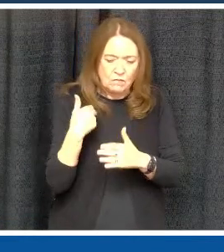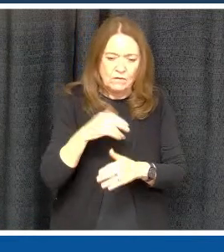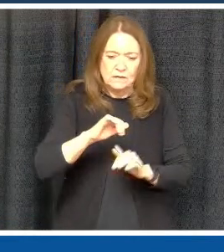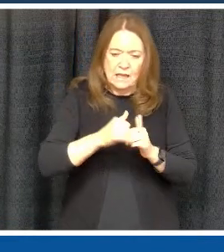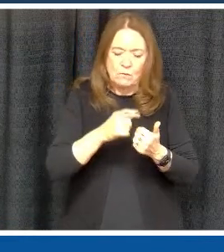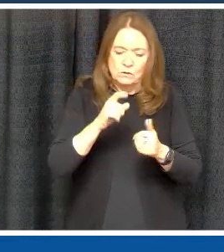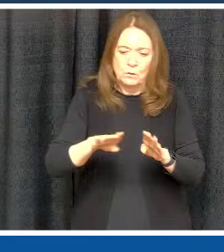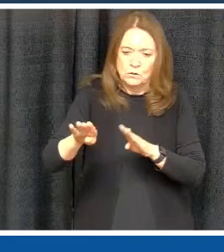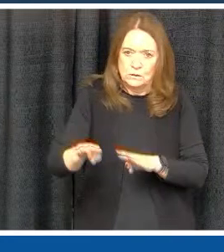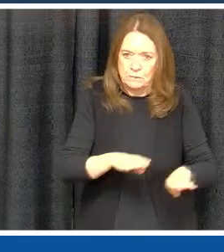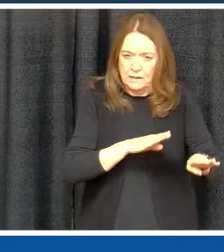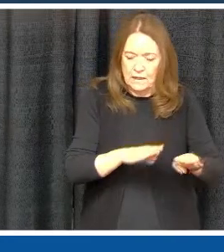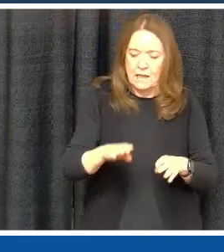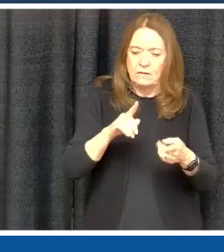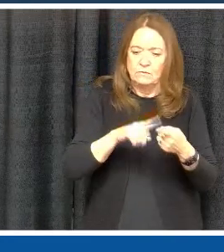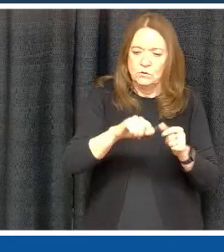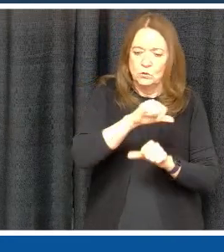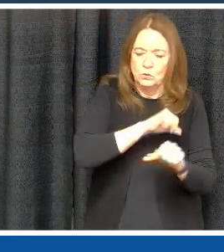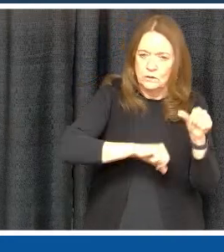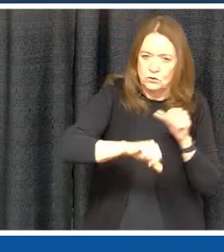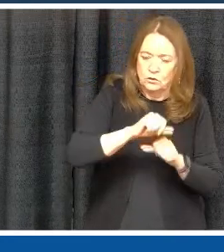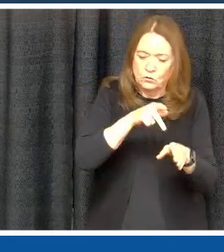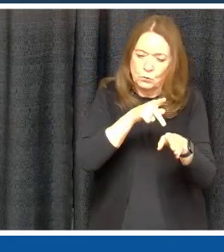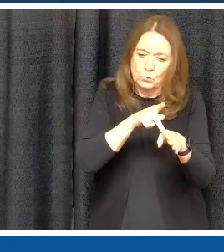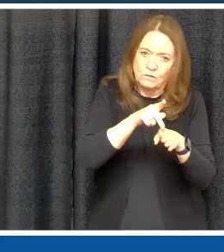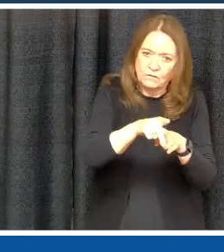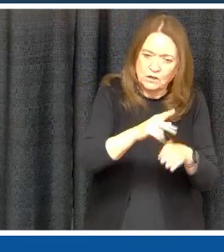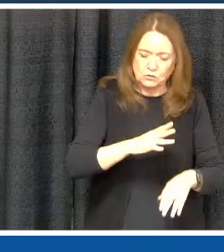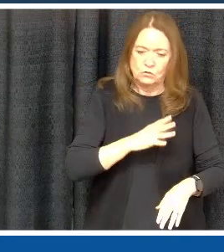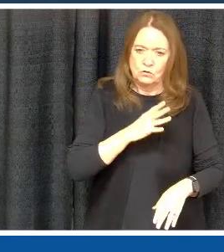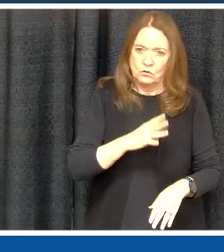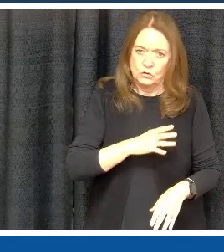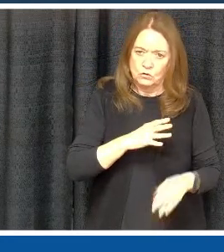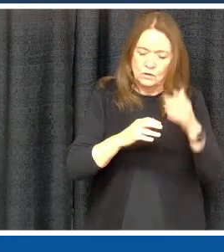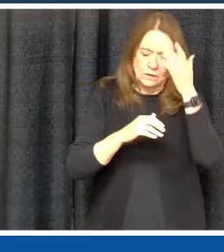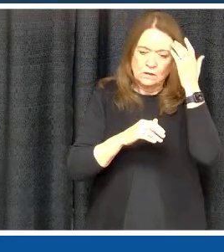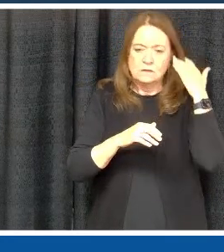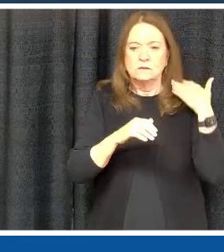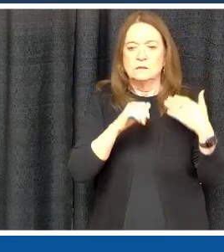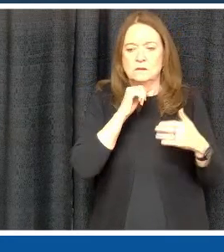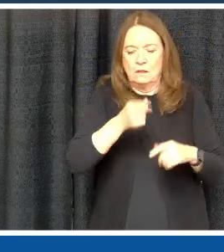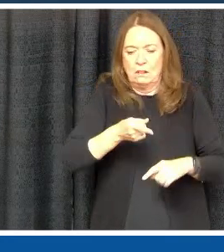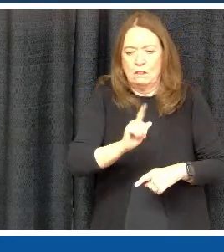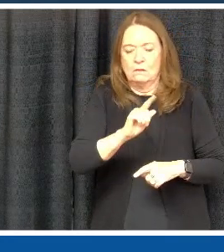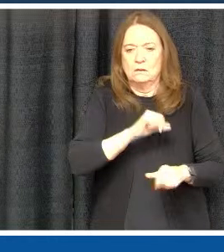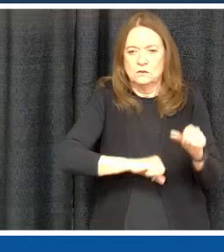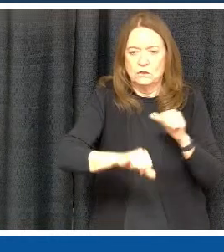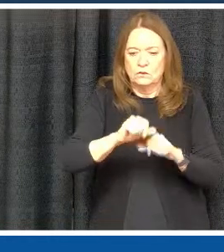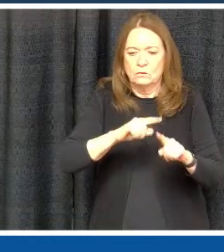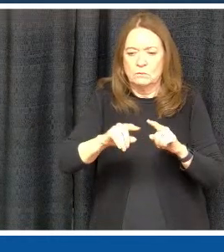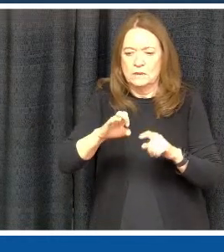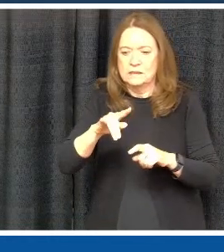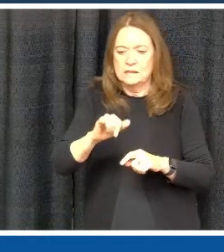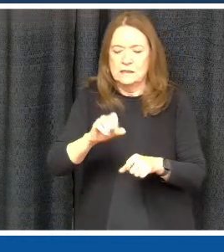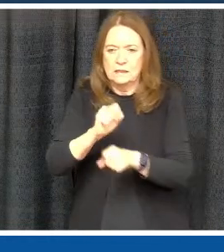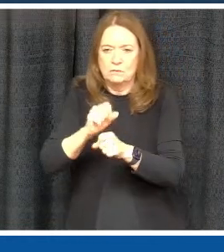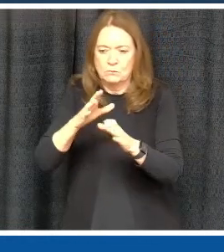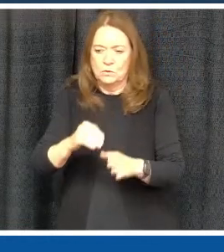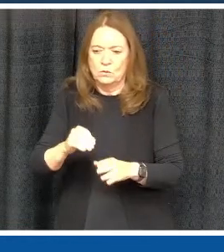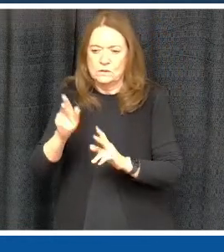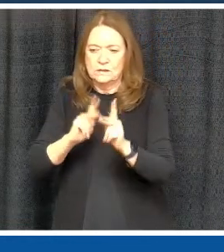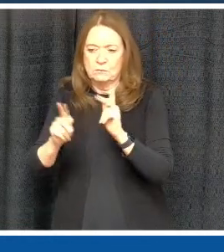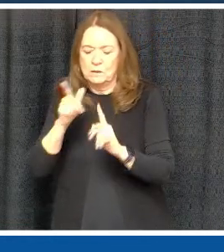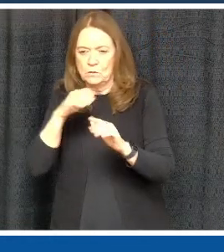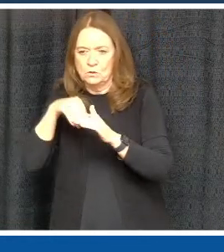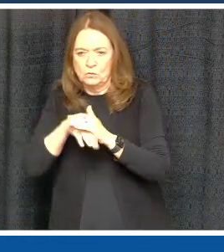to behave towards each other, professional and courteous, not just to each other, but city employees and our constituents,